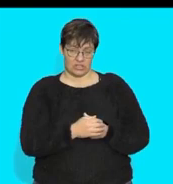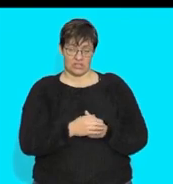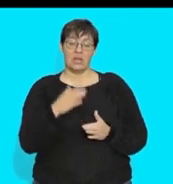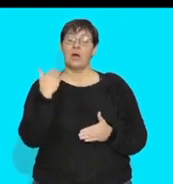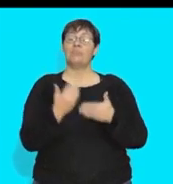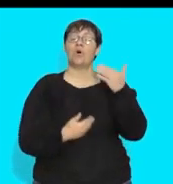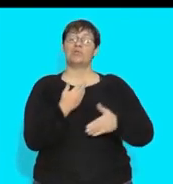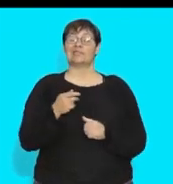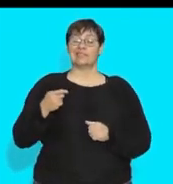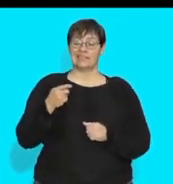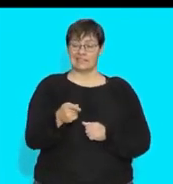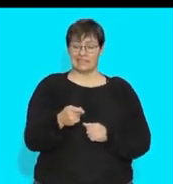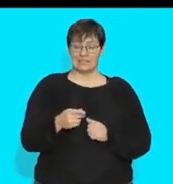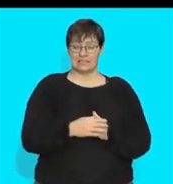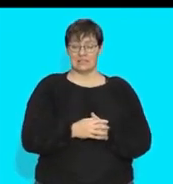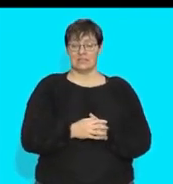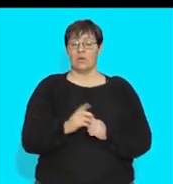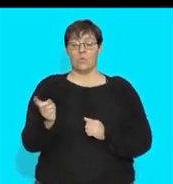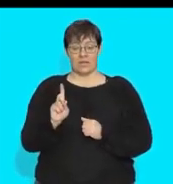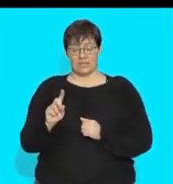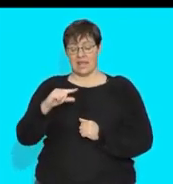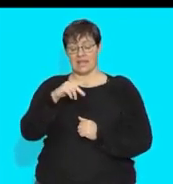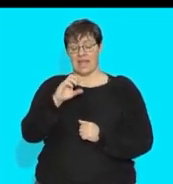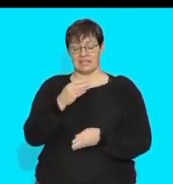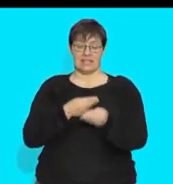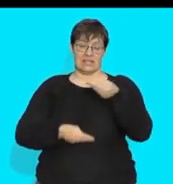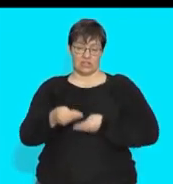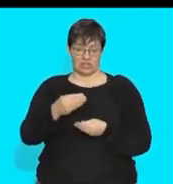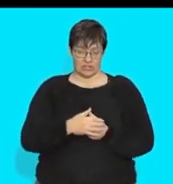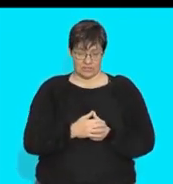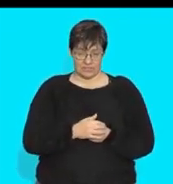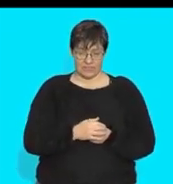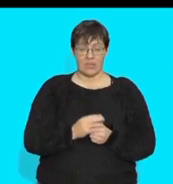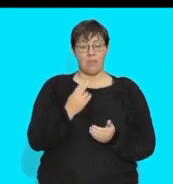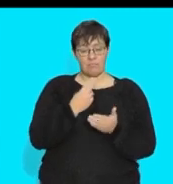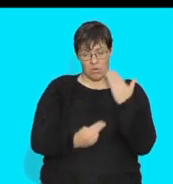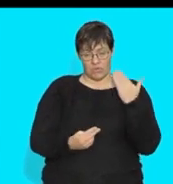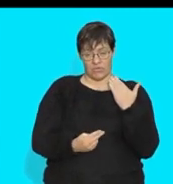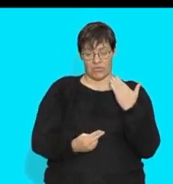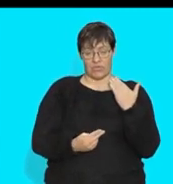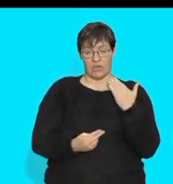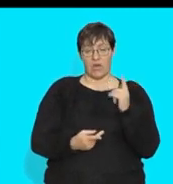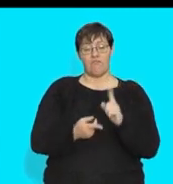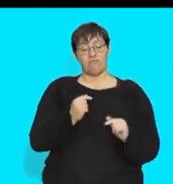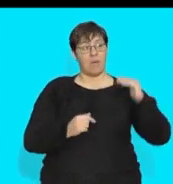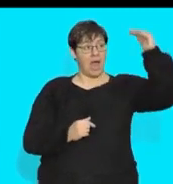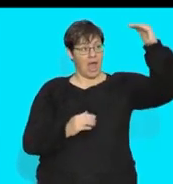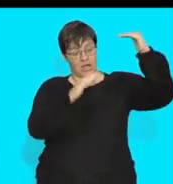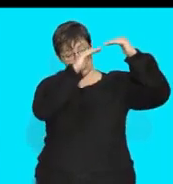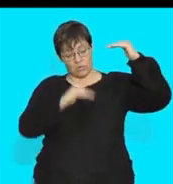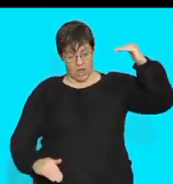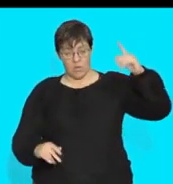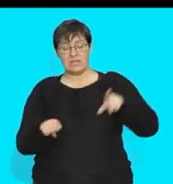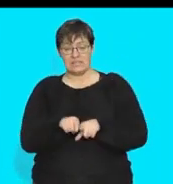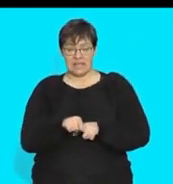gases. So the process, right, is going to be gaseous exchange. Both of them are moving from